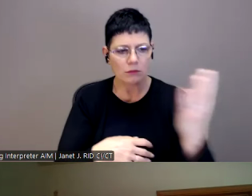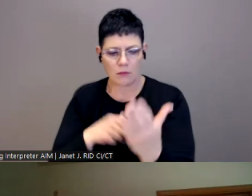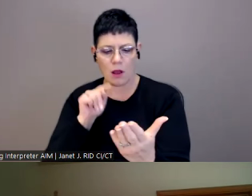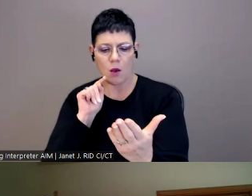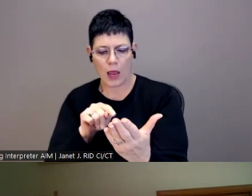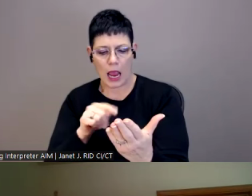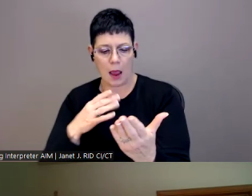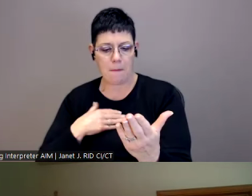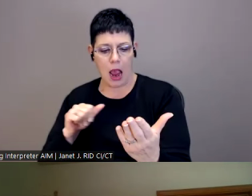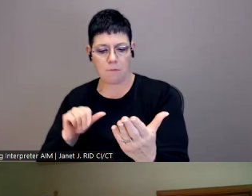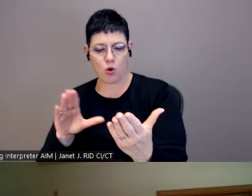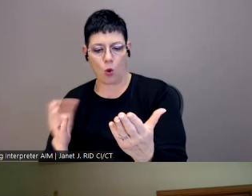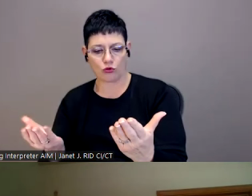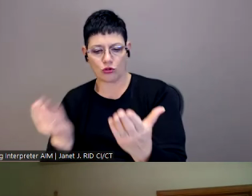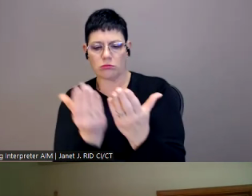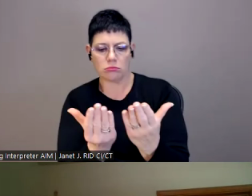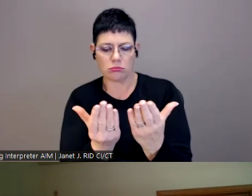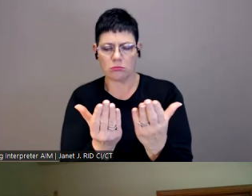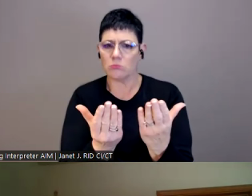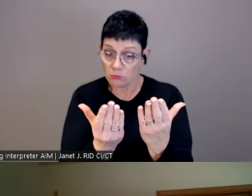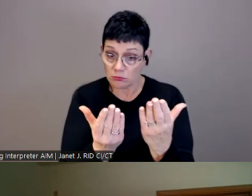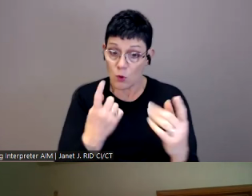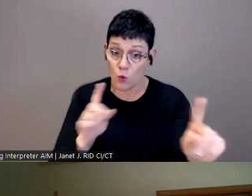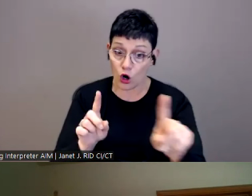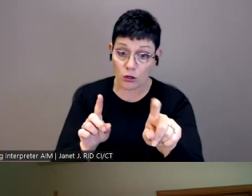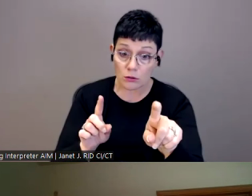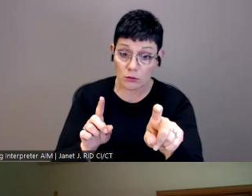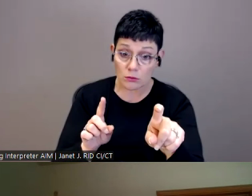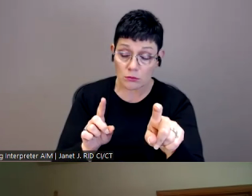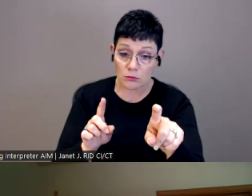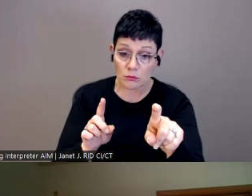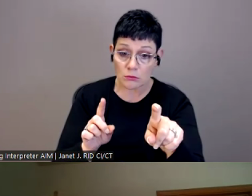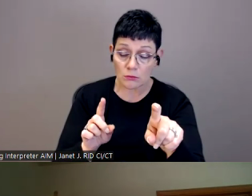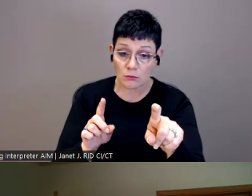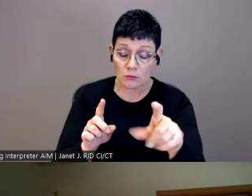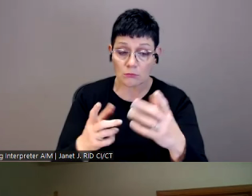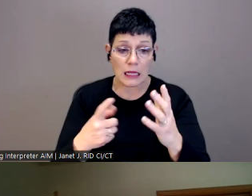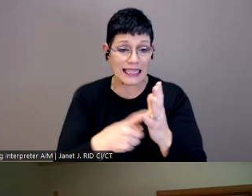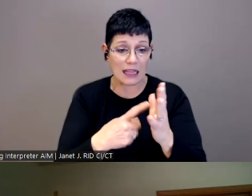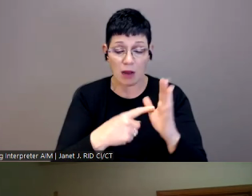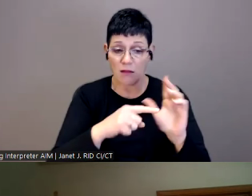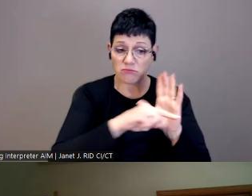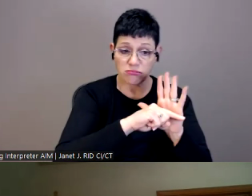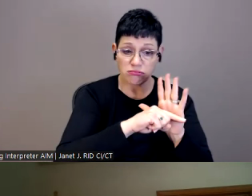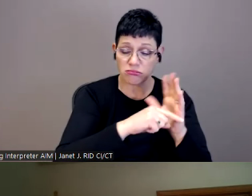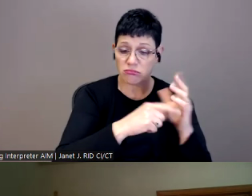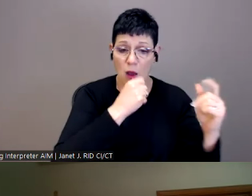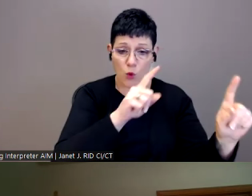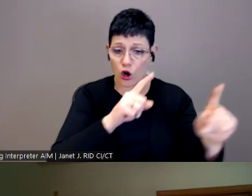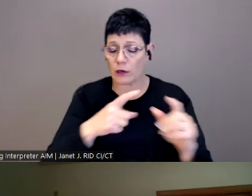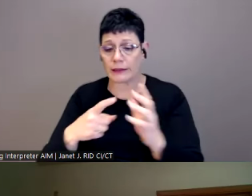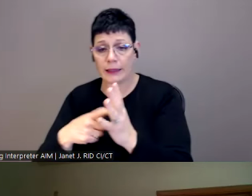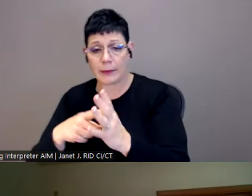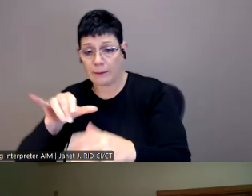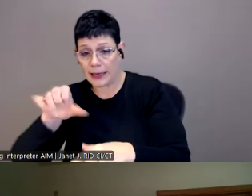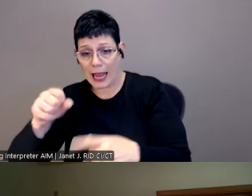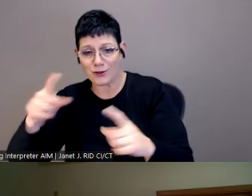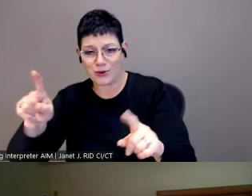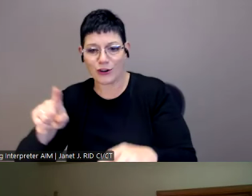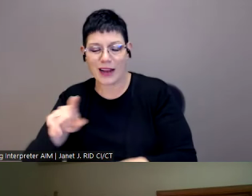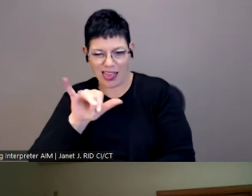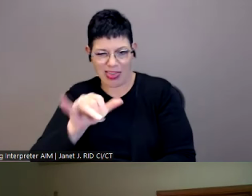work? Can we step back and say, okay, this worked, this didn't. See pigs, we revolted, then we like, okay, and now it's